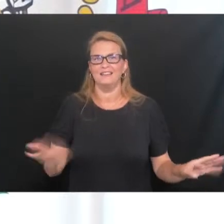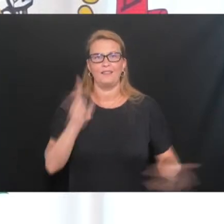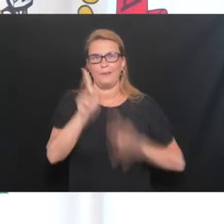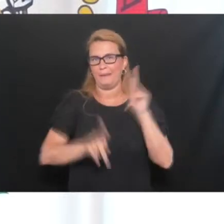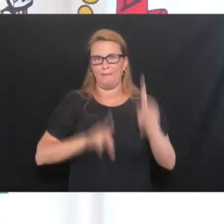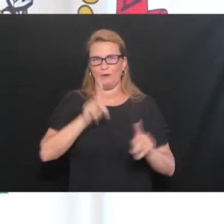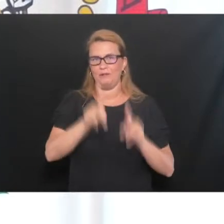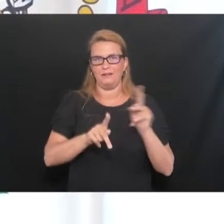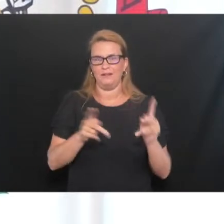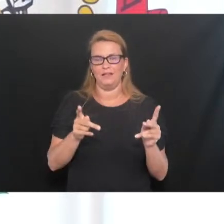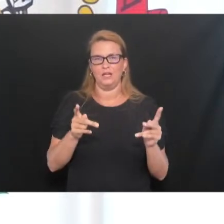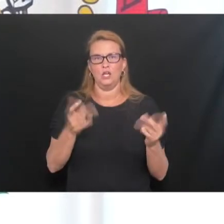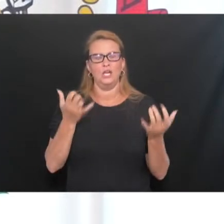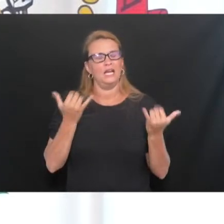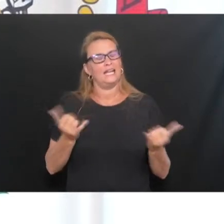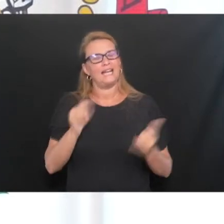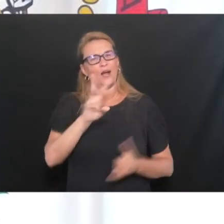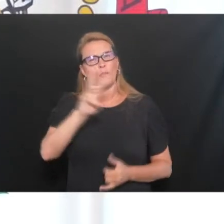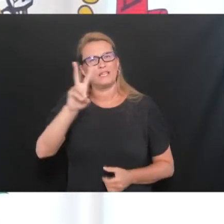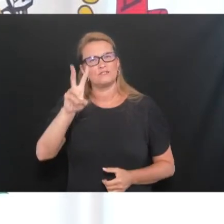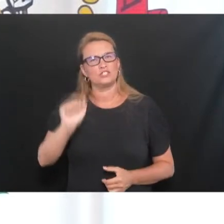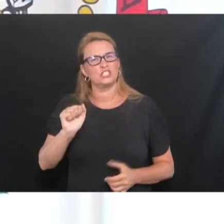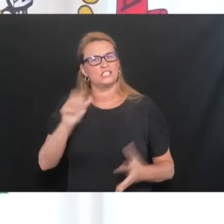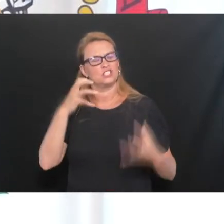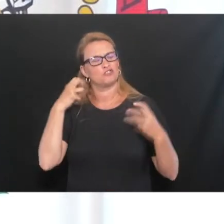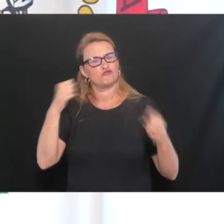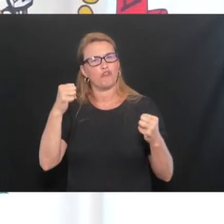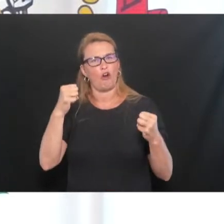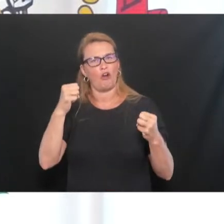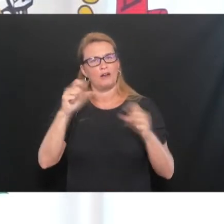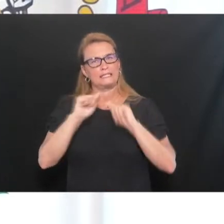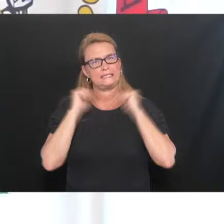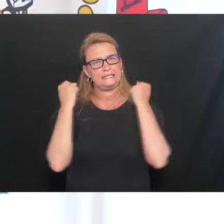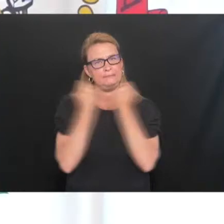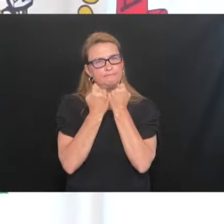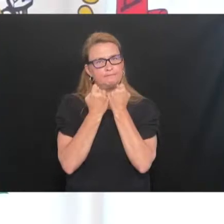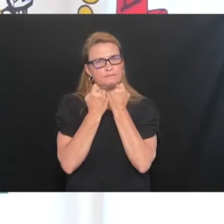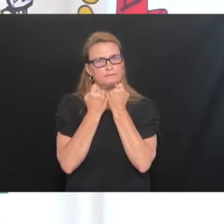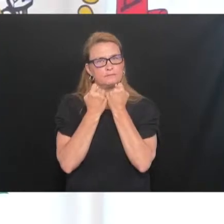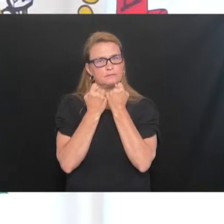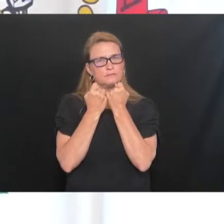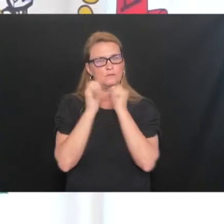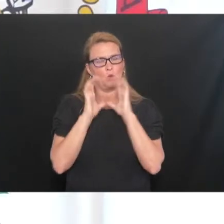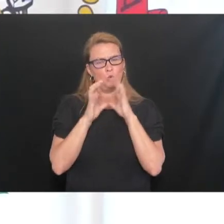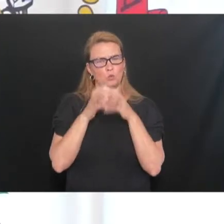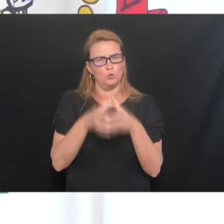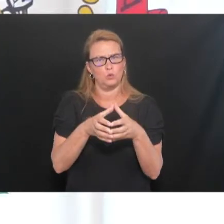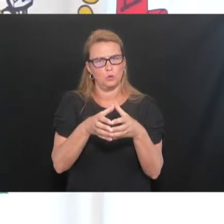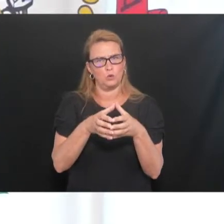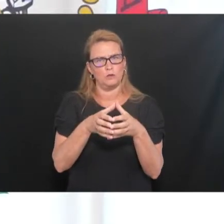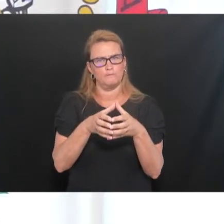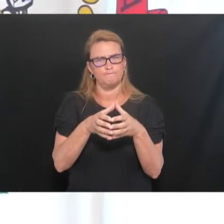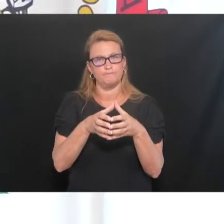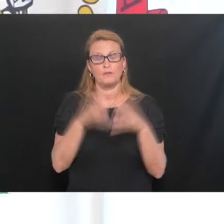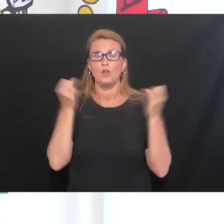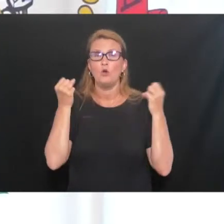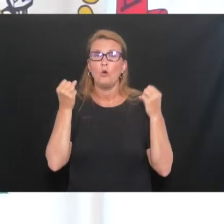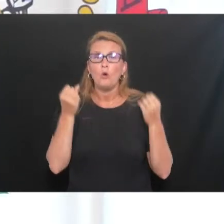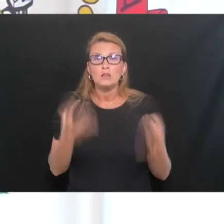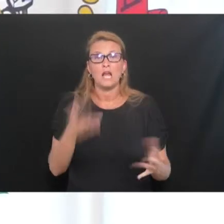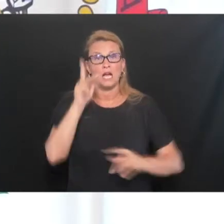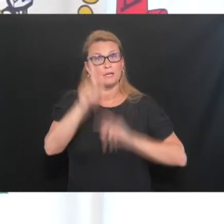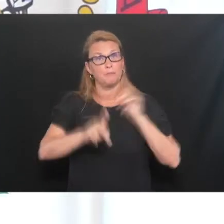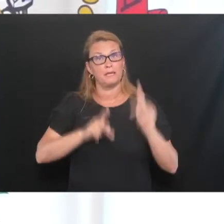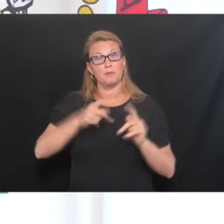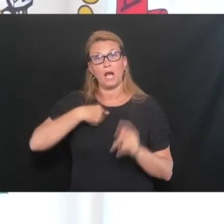absolutely stood strong in West Virginia and produced great numbers by staying together. You know, from the standpoint, there's a lot of folks out there, and we want to be really